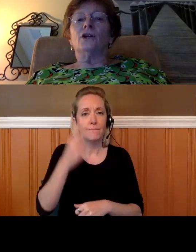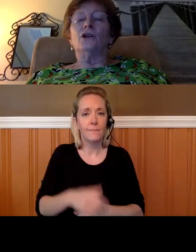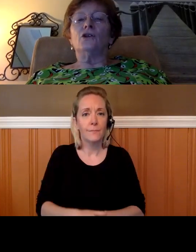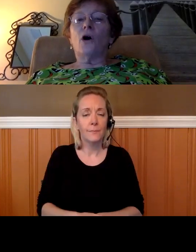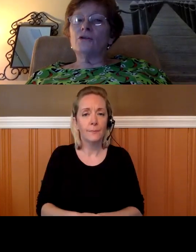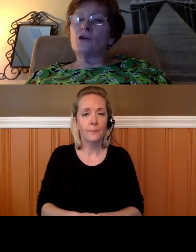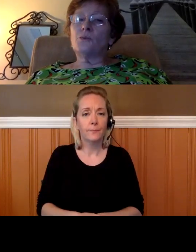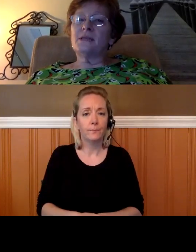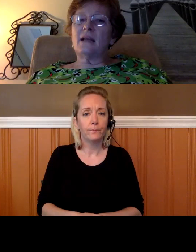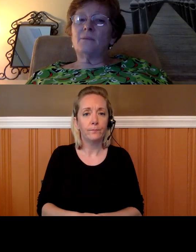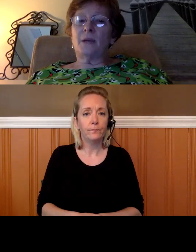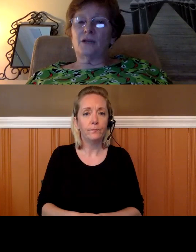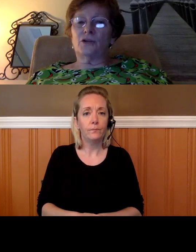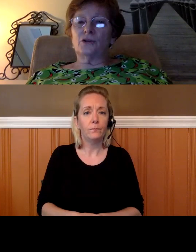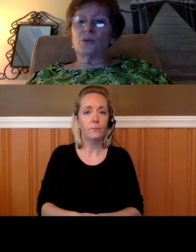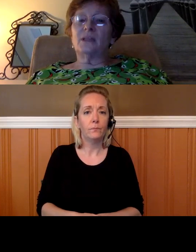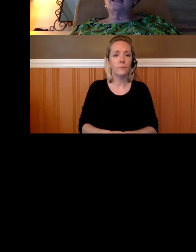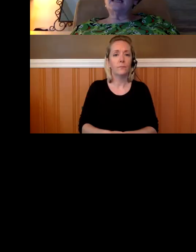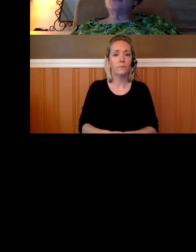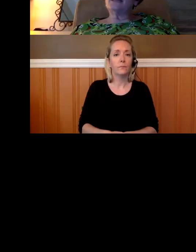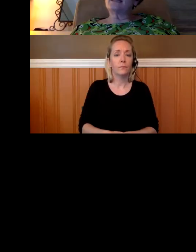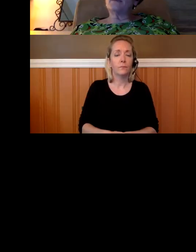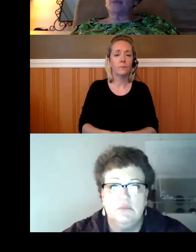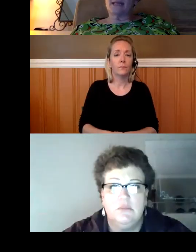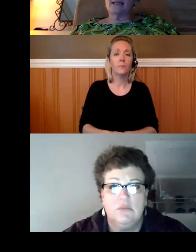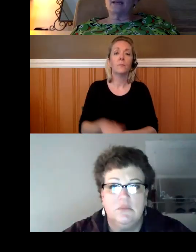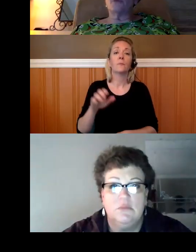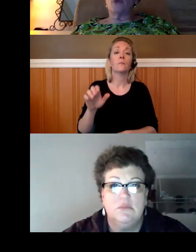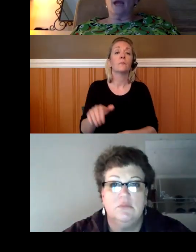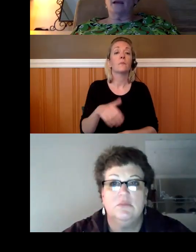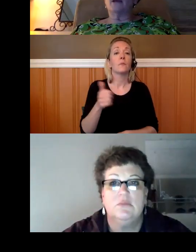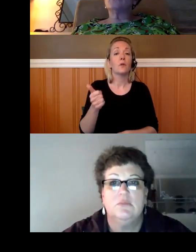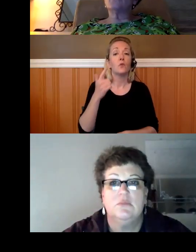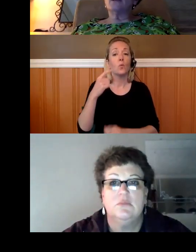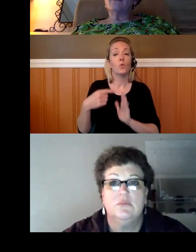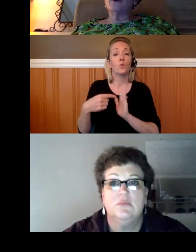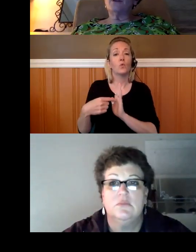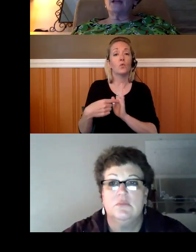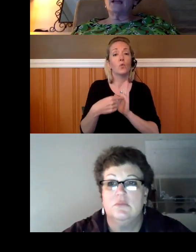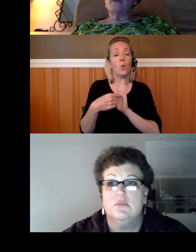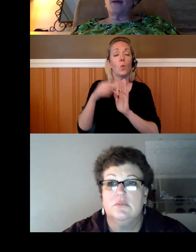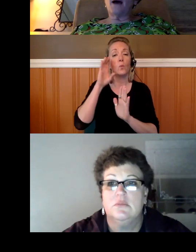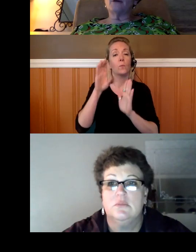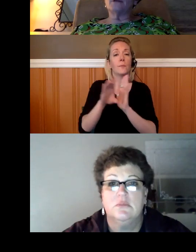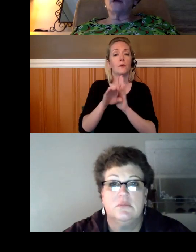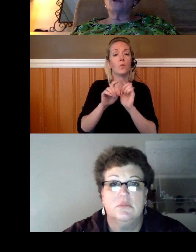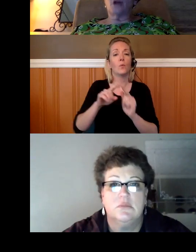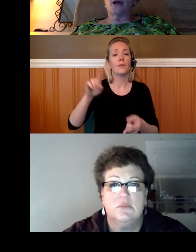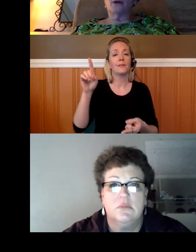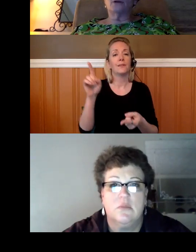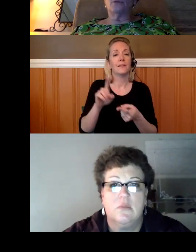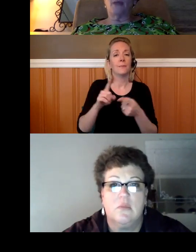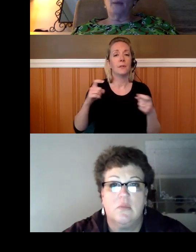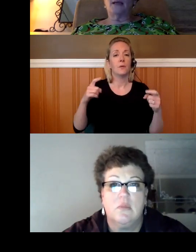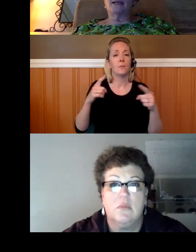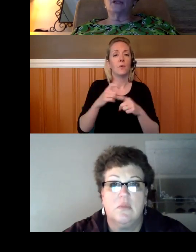You also present pictures with decreased complexity of array. So if we're thinking about a child who